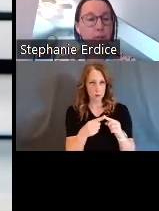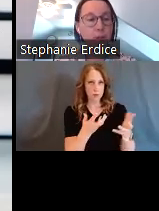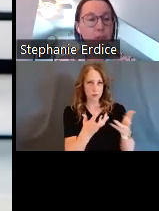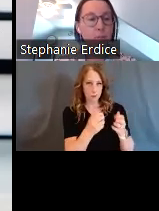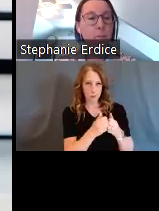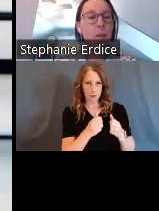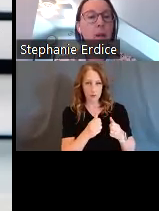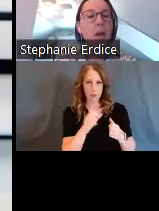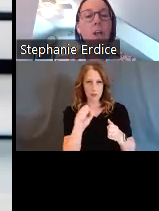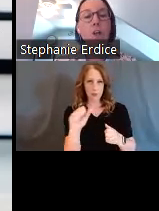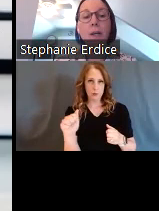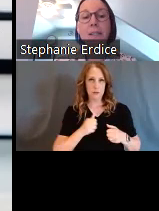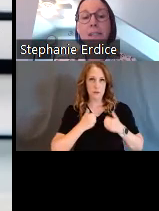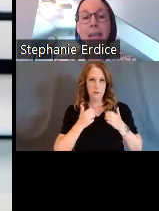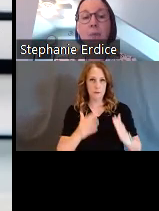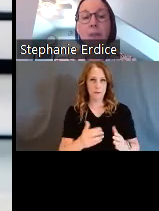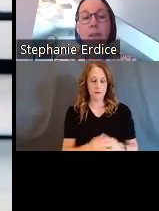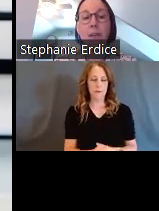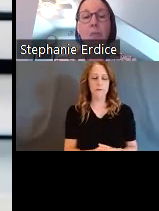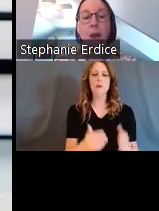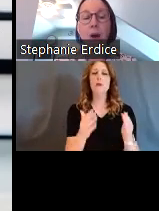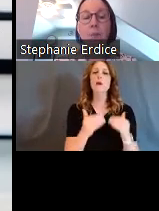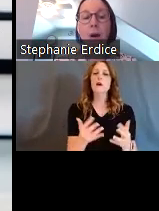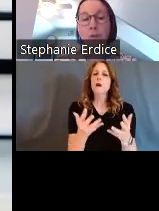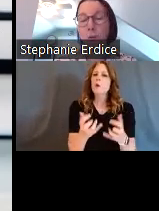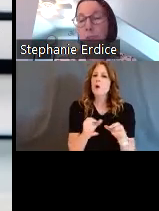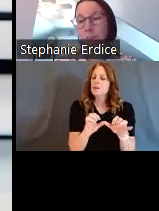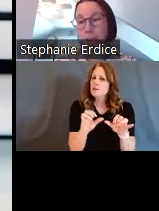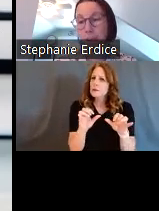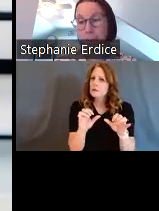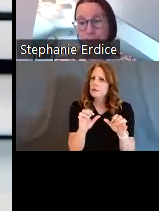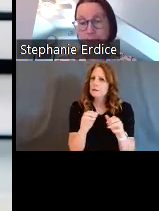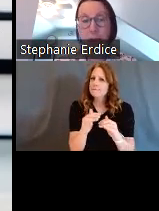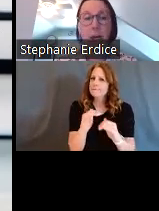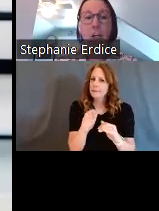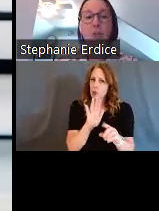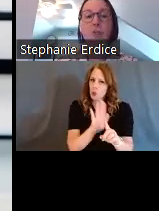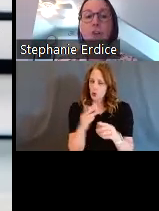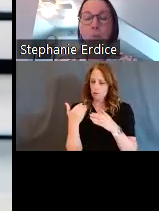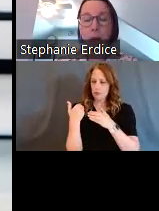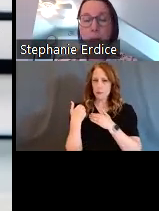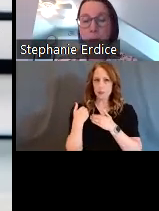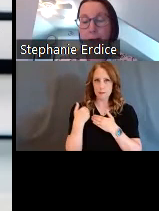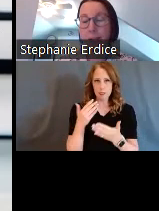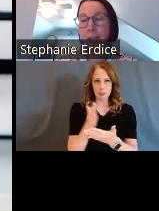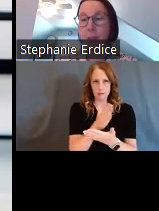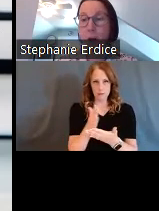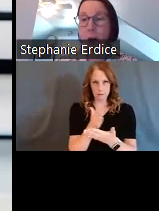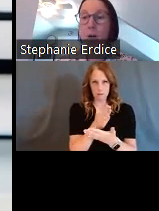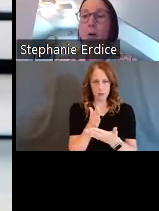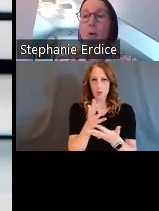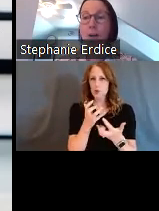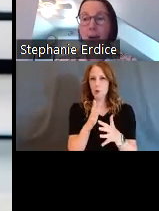assault survivors. You want to stay within the realm of your responsibility. So you don't want to be